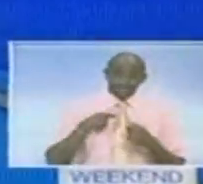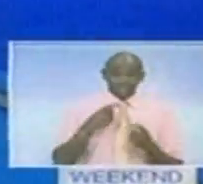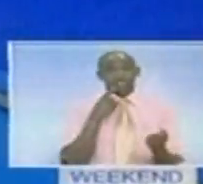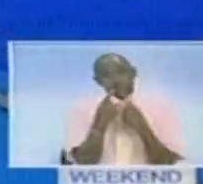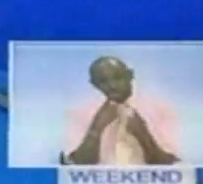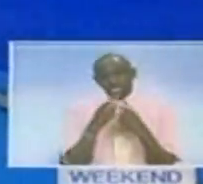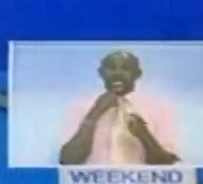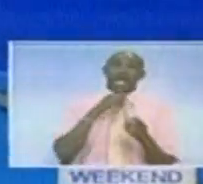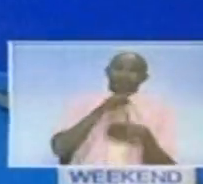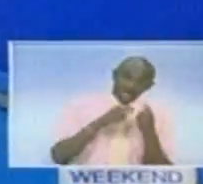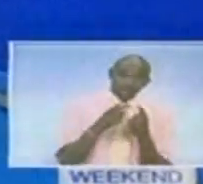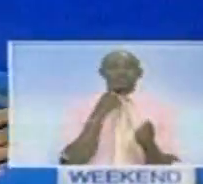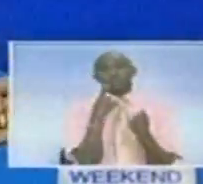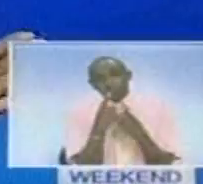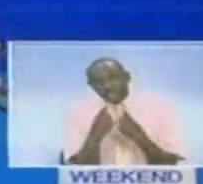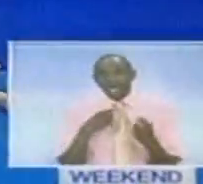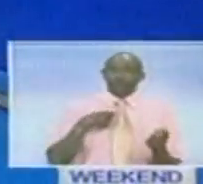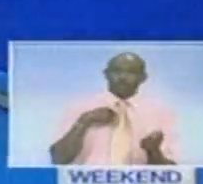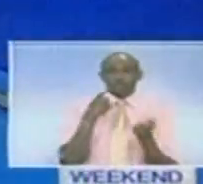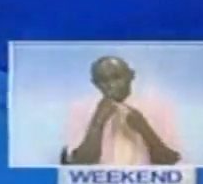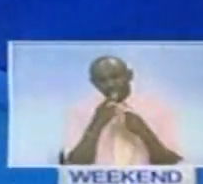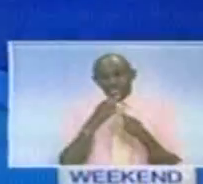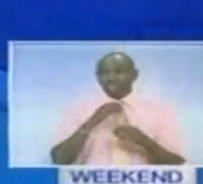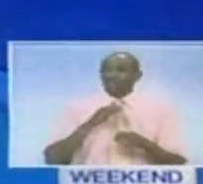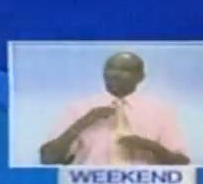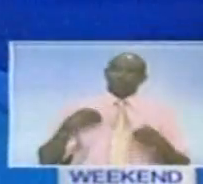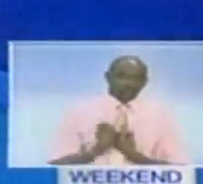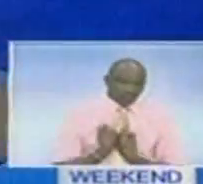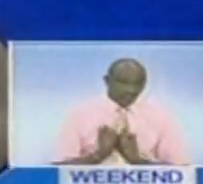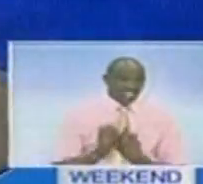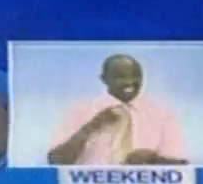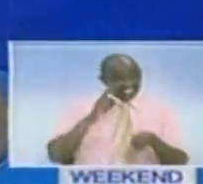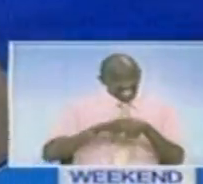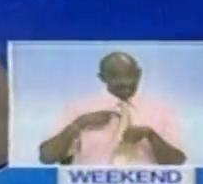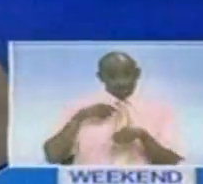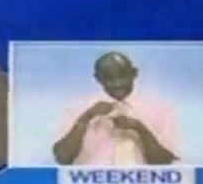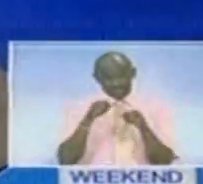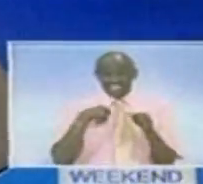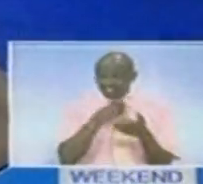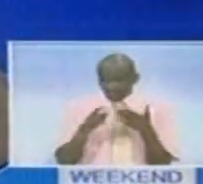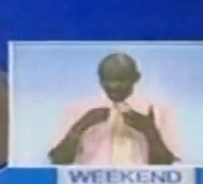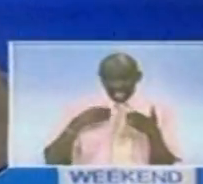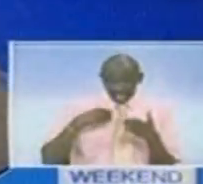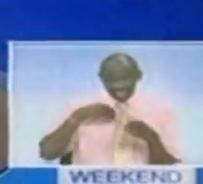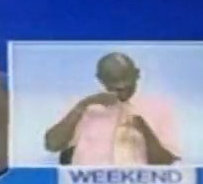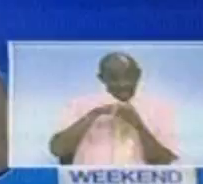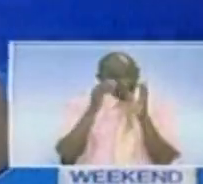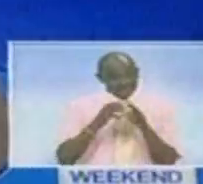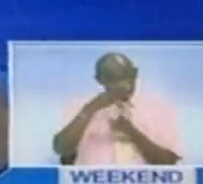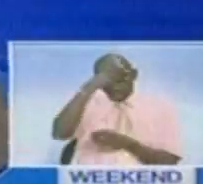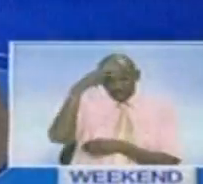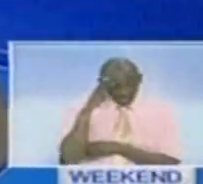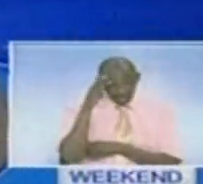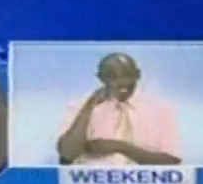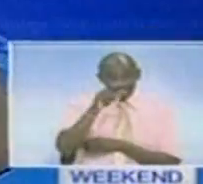talking about talking. Talk about exhausting. But as Tang's wagged this week, our in-house sceptic Wilson Mburu